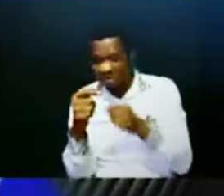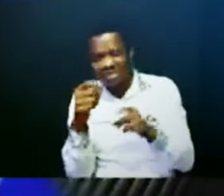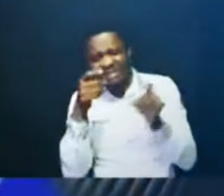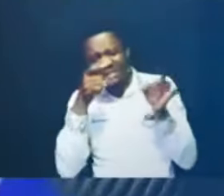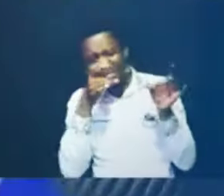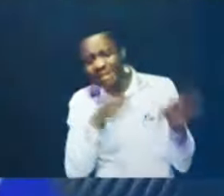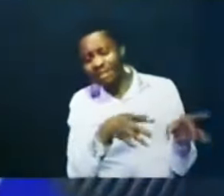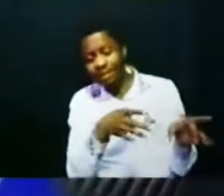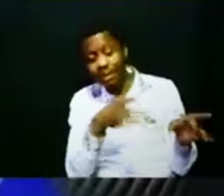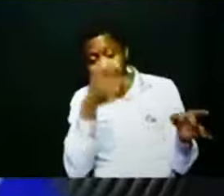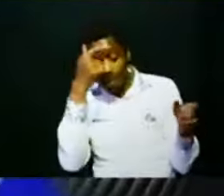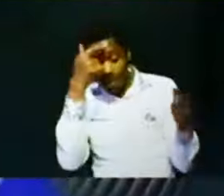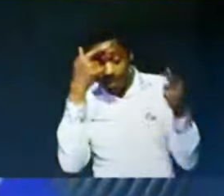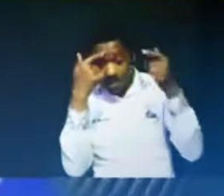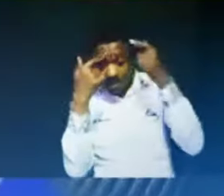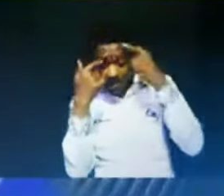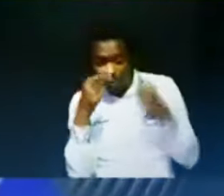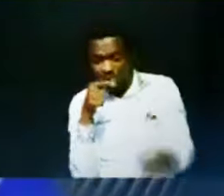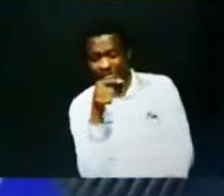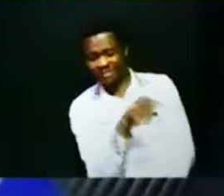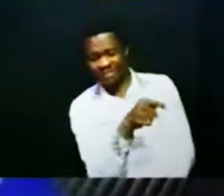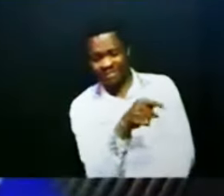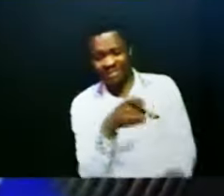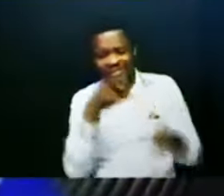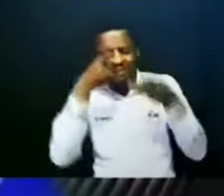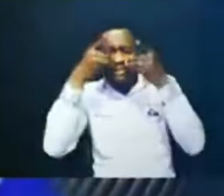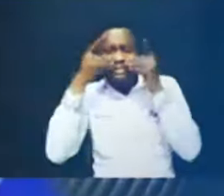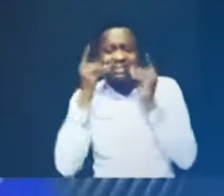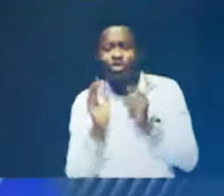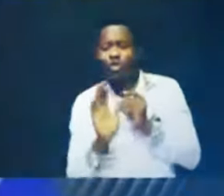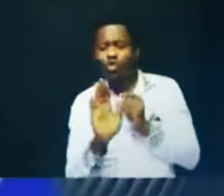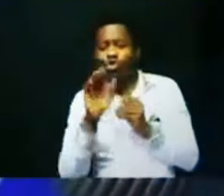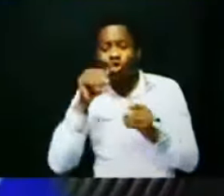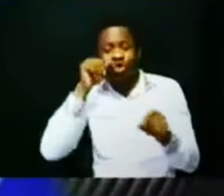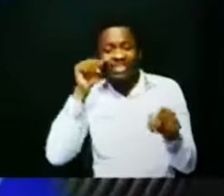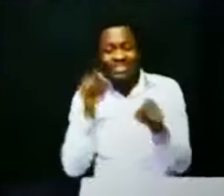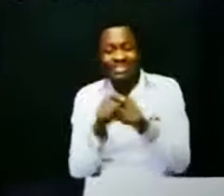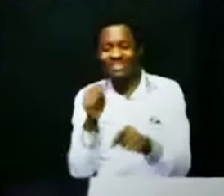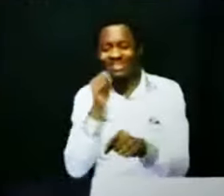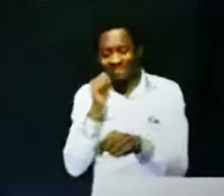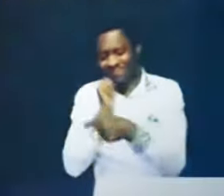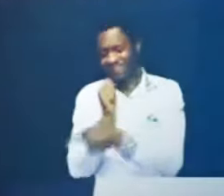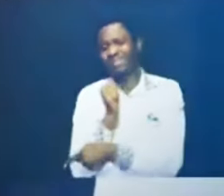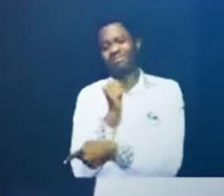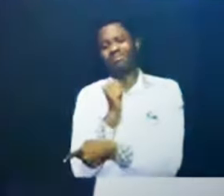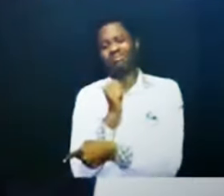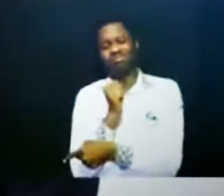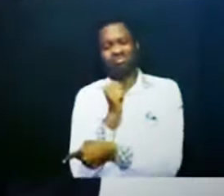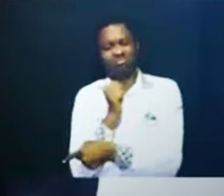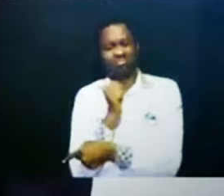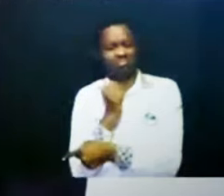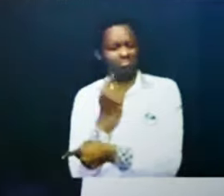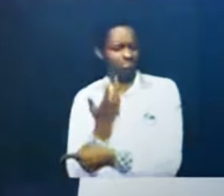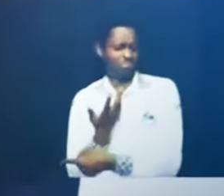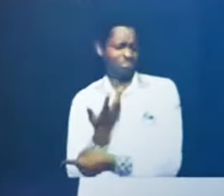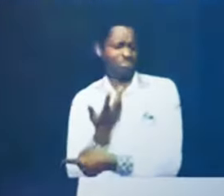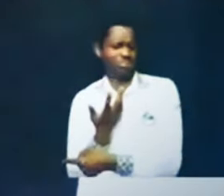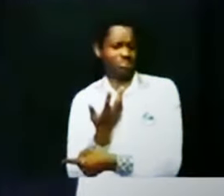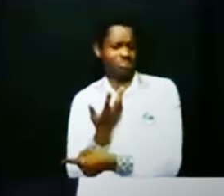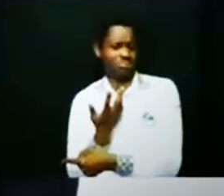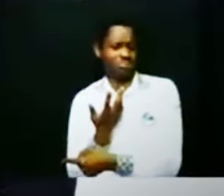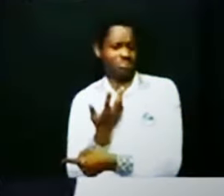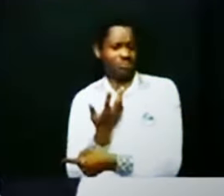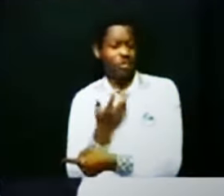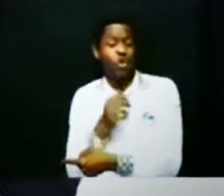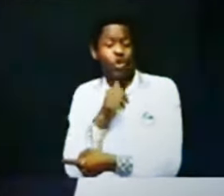because he had disgraced his sister. Na Absalom any Amnon and Kasabone and a papa.